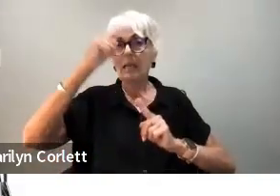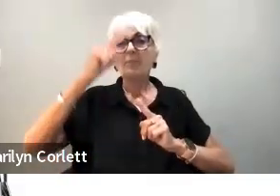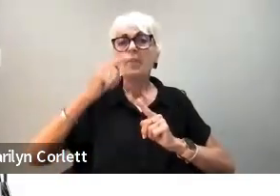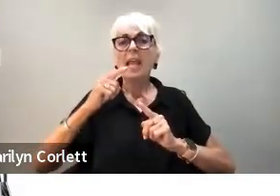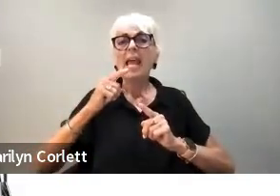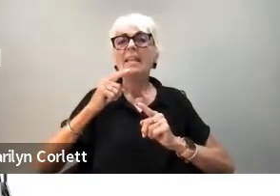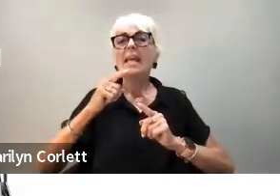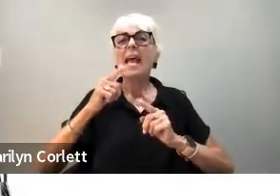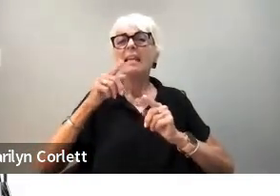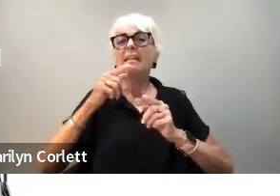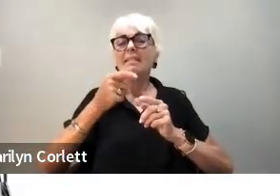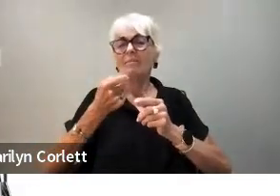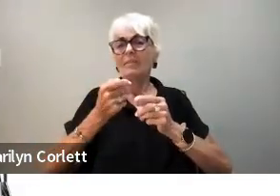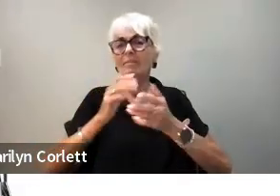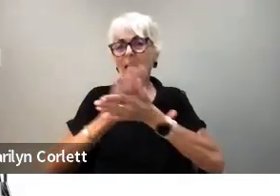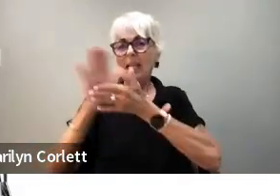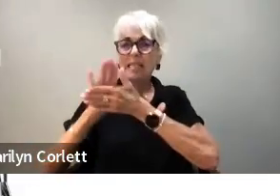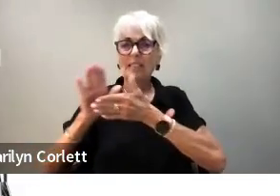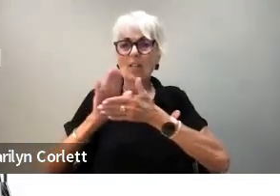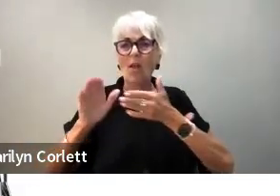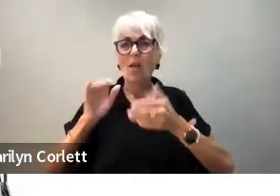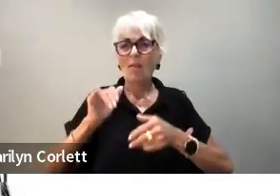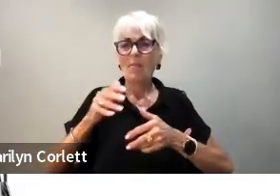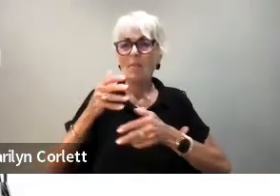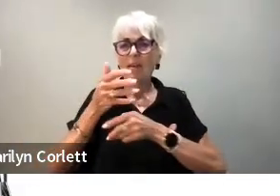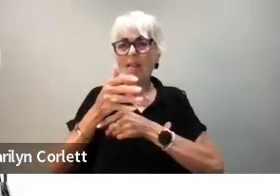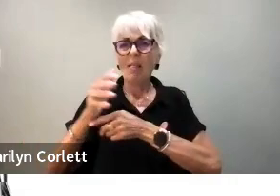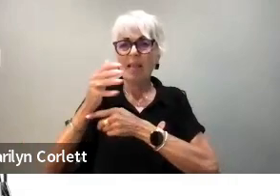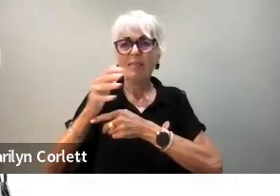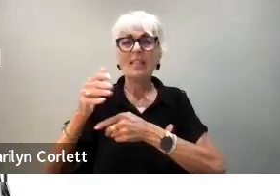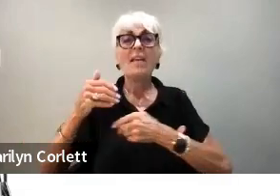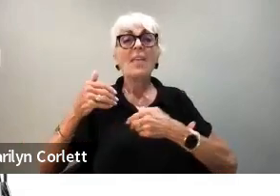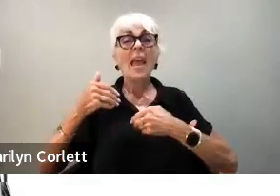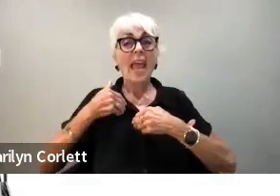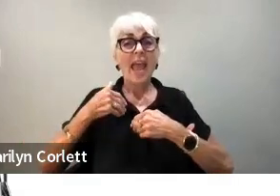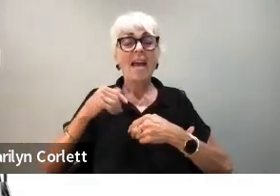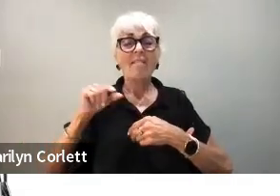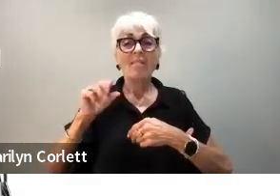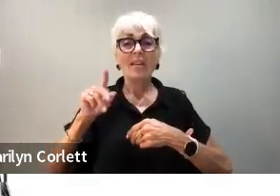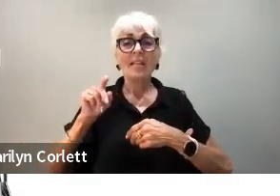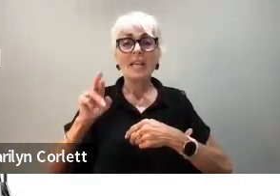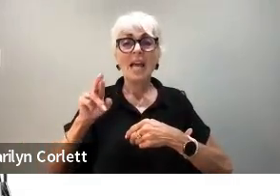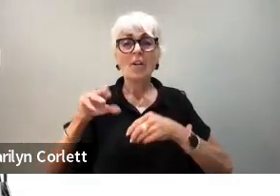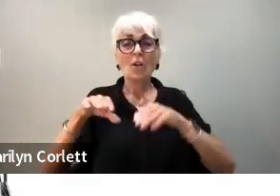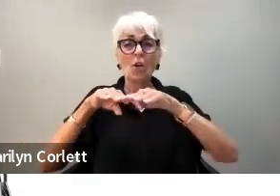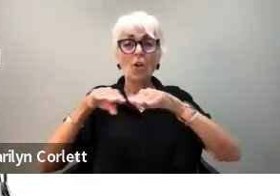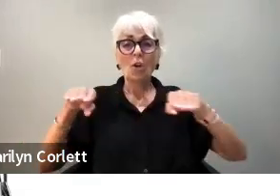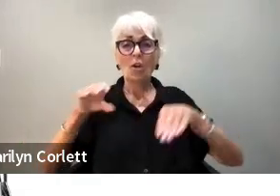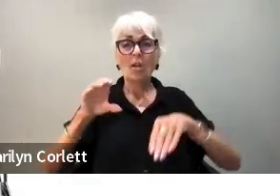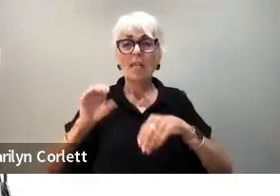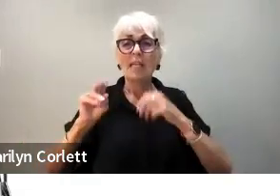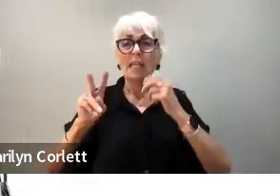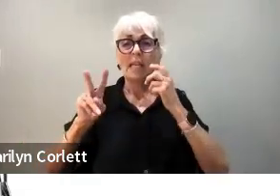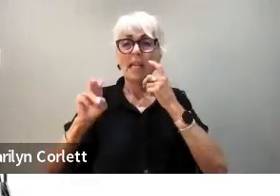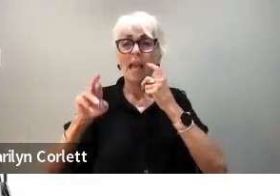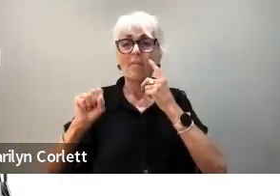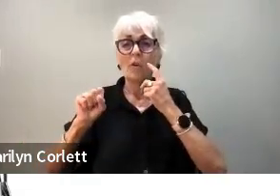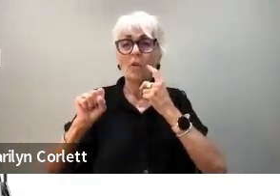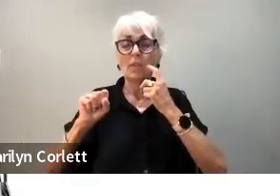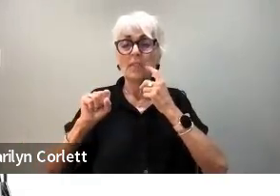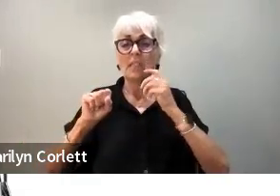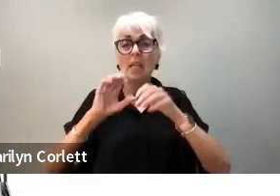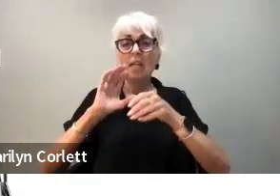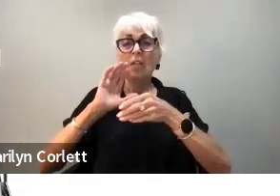there. They also do make gutter covers that, you just put it on